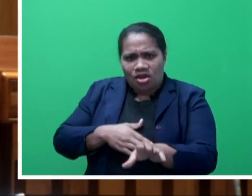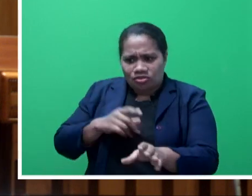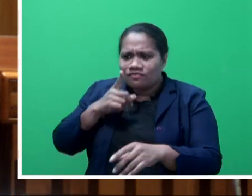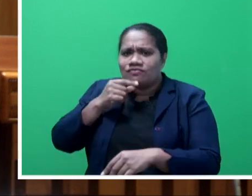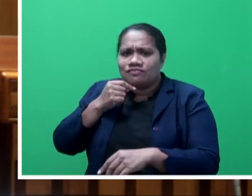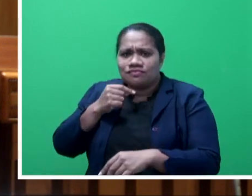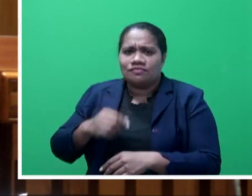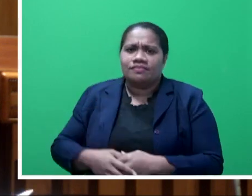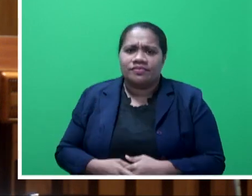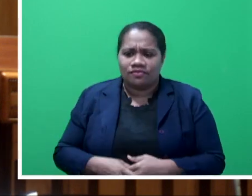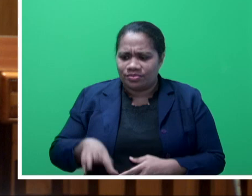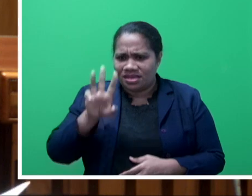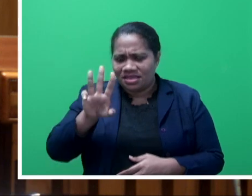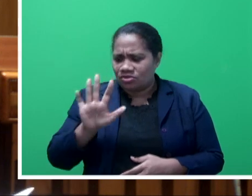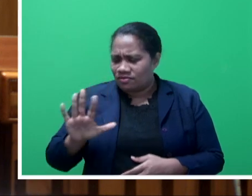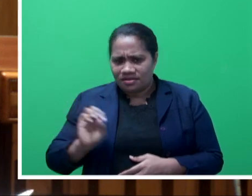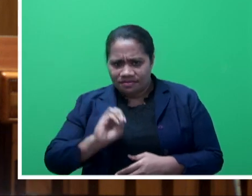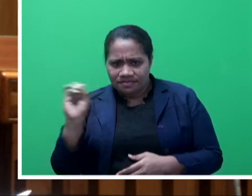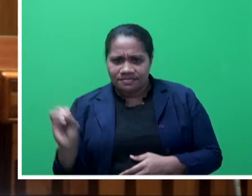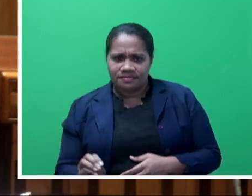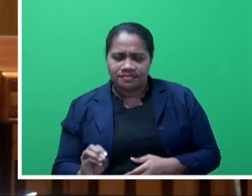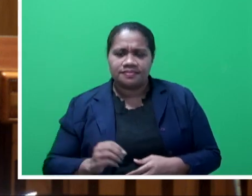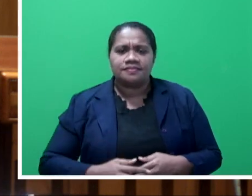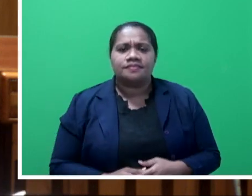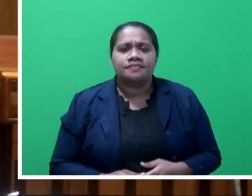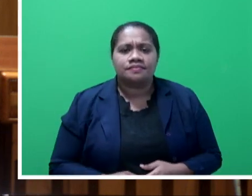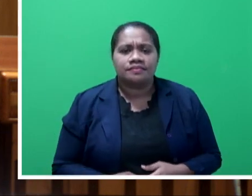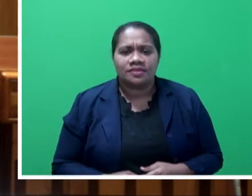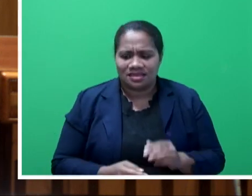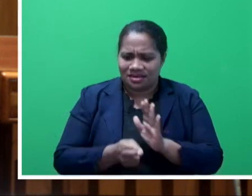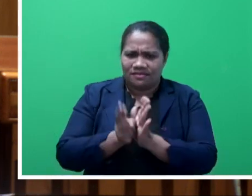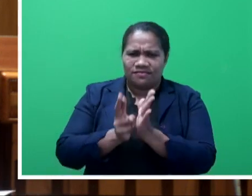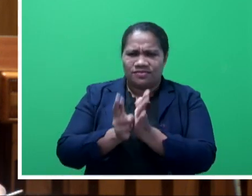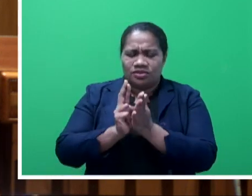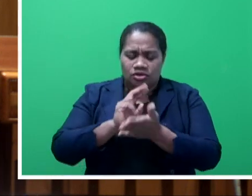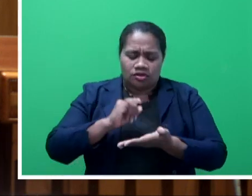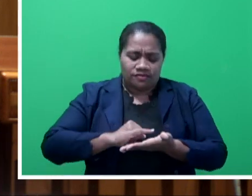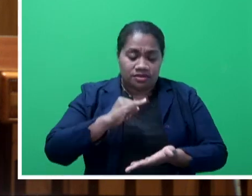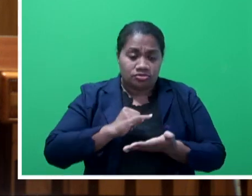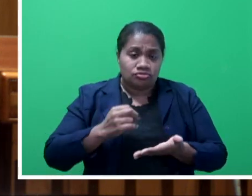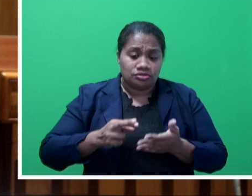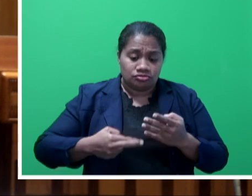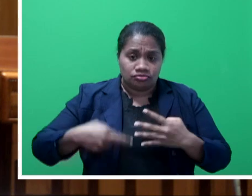to 5%, or the restructured reprofiling at a revision of the existing interest rates varying from 3 to